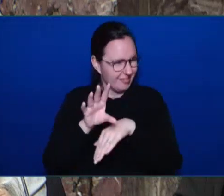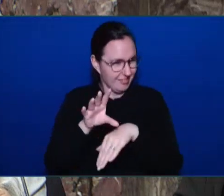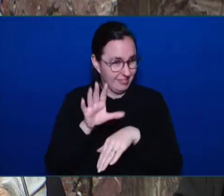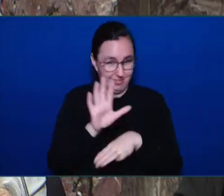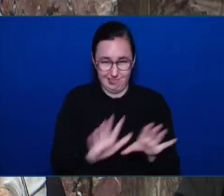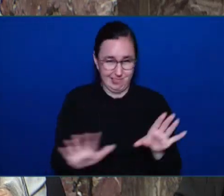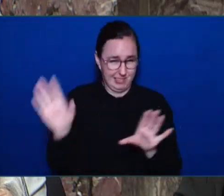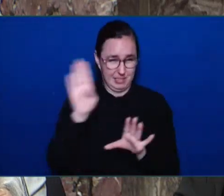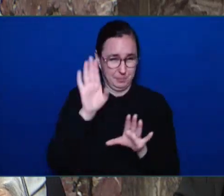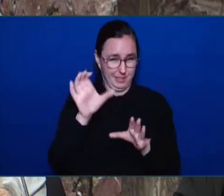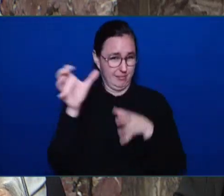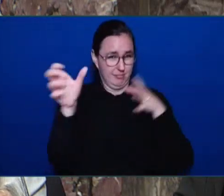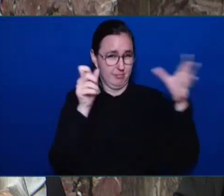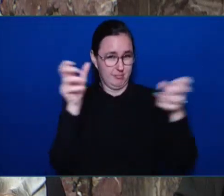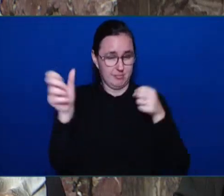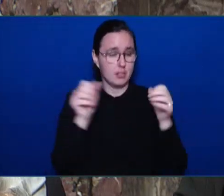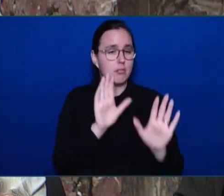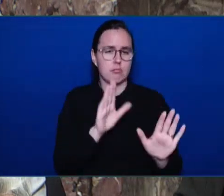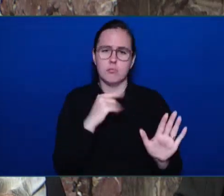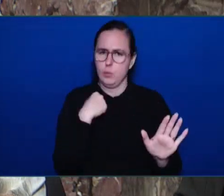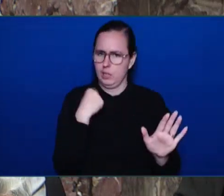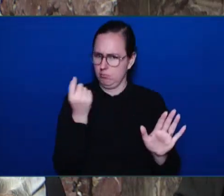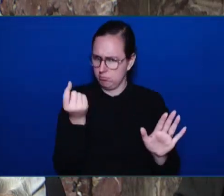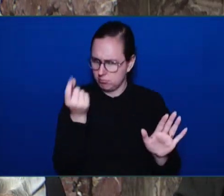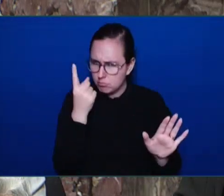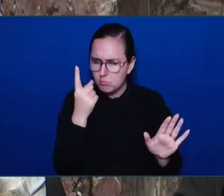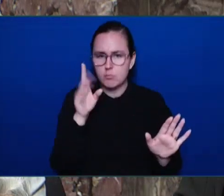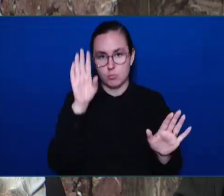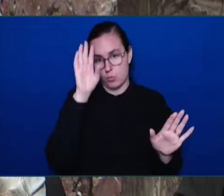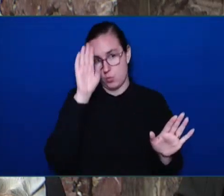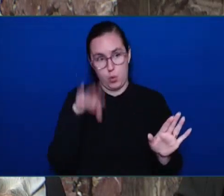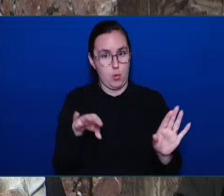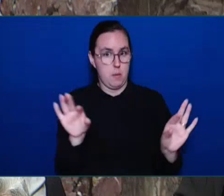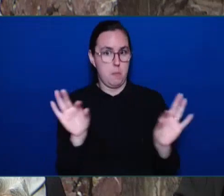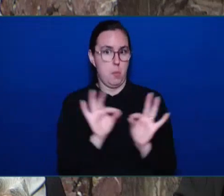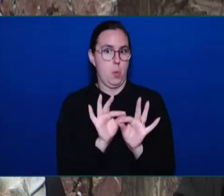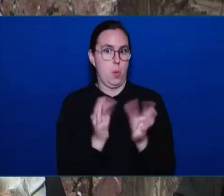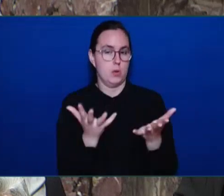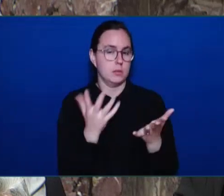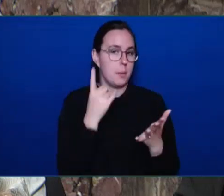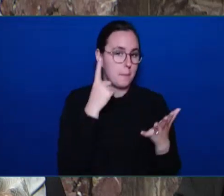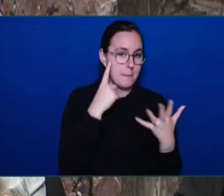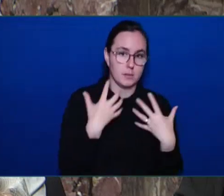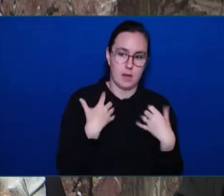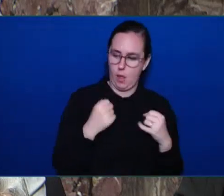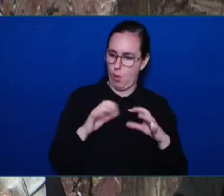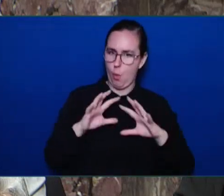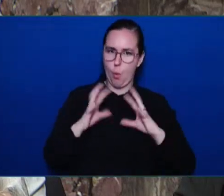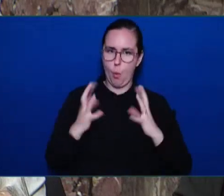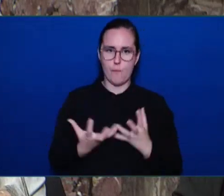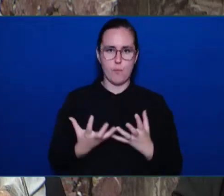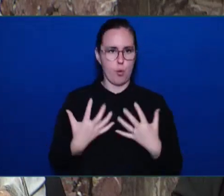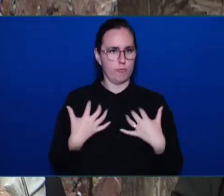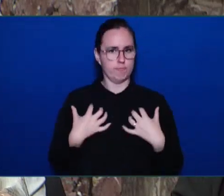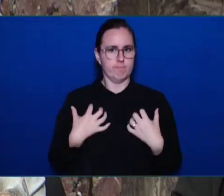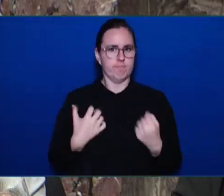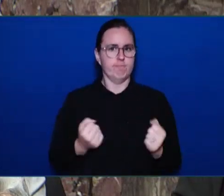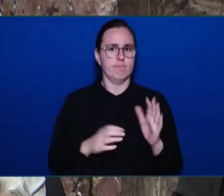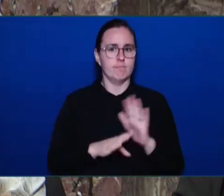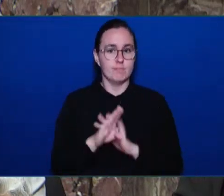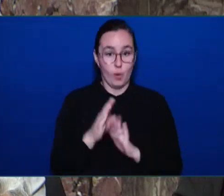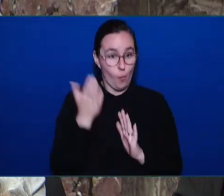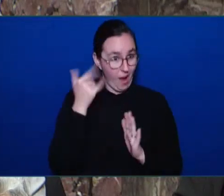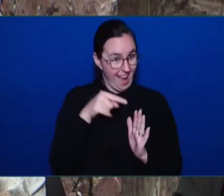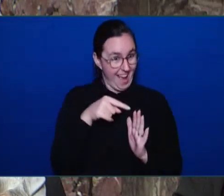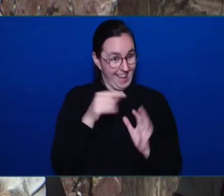mental health and their well-being is, and it also helps in their learning as well, Mr. Speaker. And along with